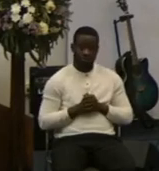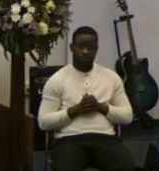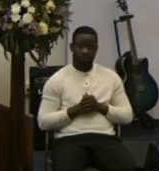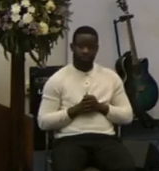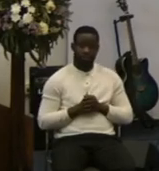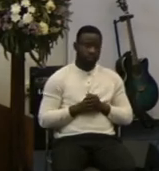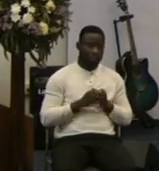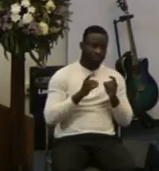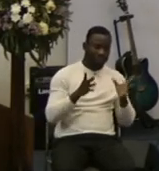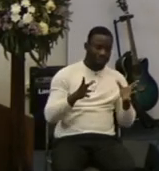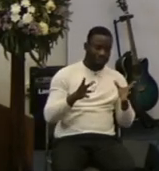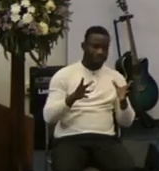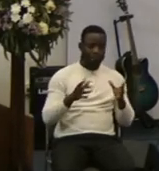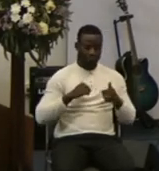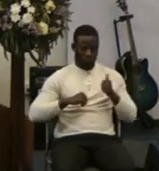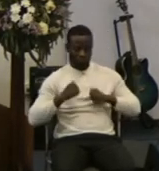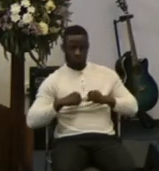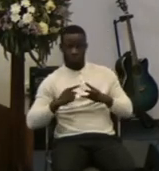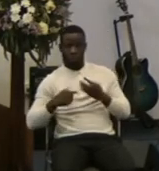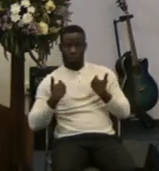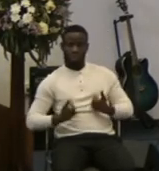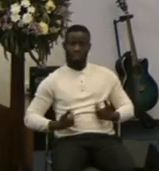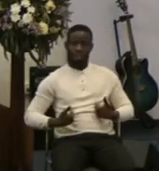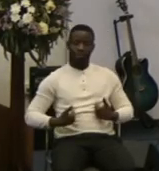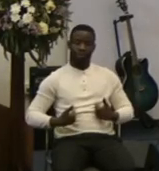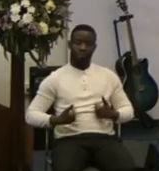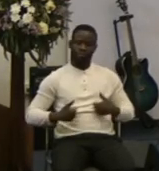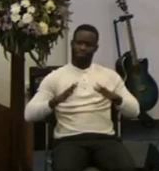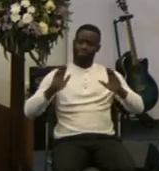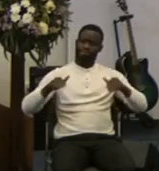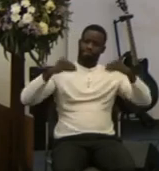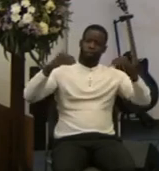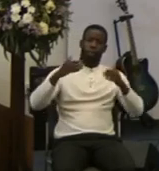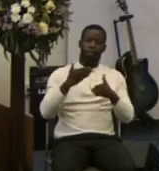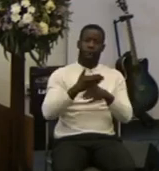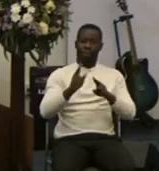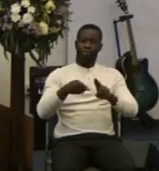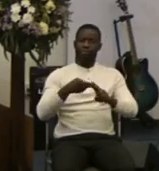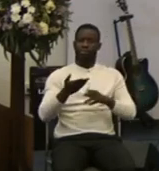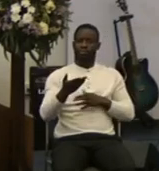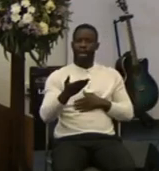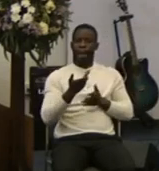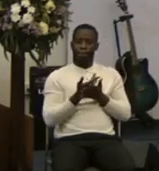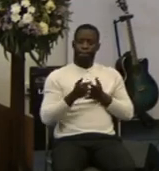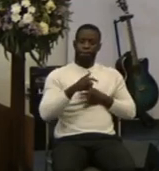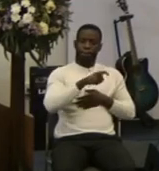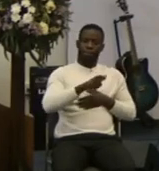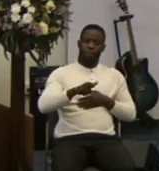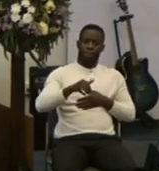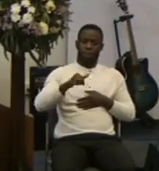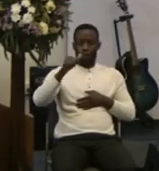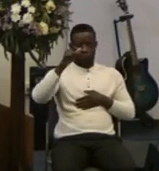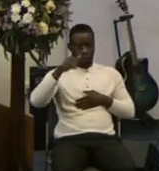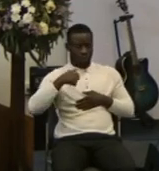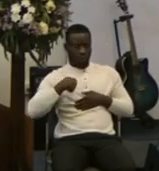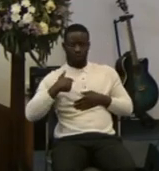Fame, fortune, wealth, popularity, prestige in the workplace. How many folks have I known